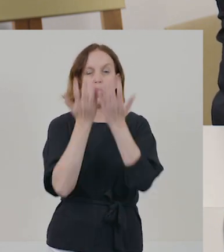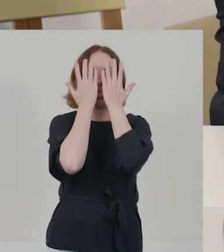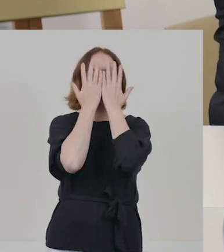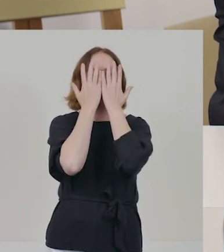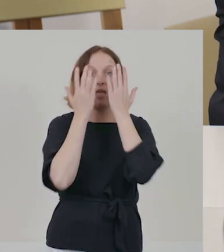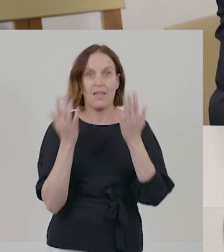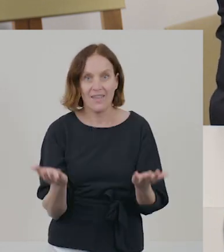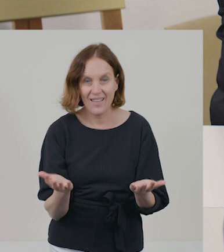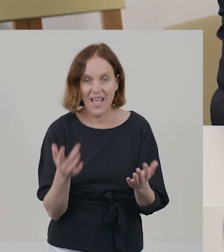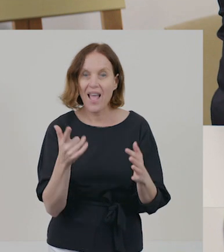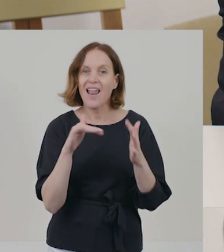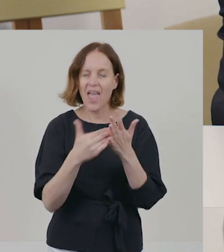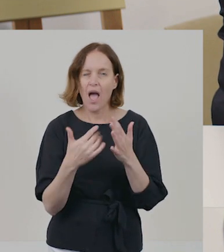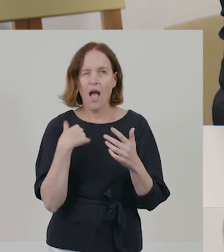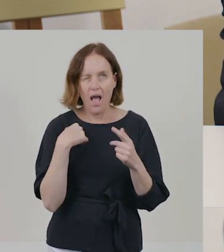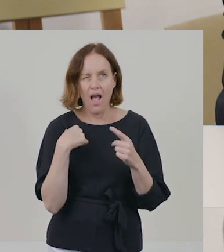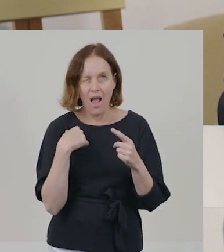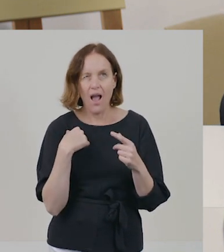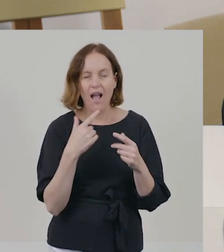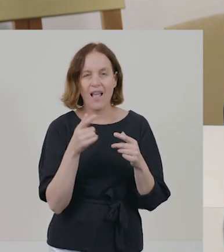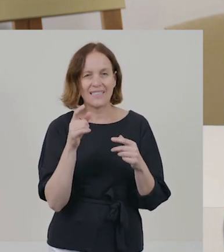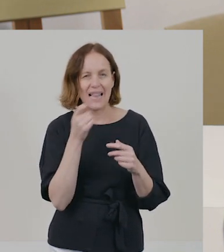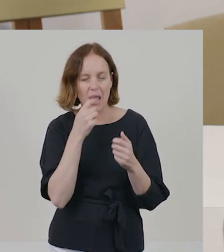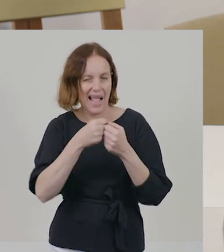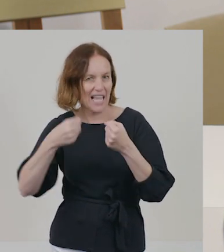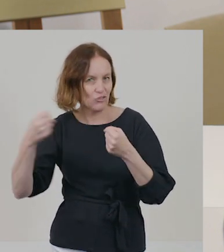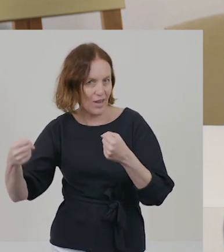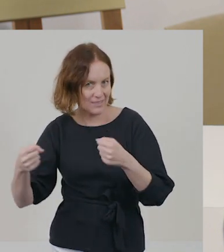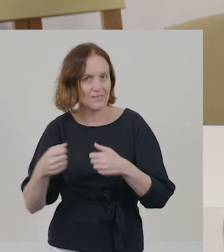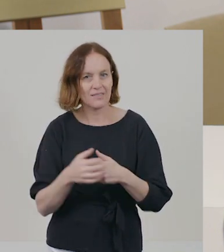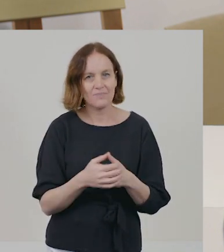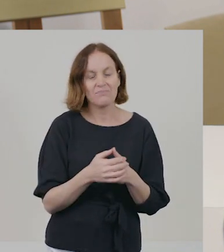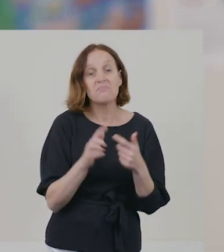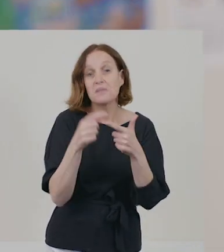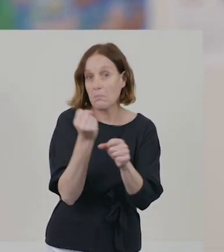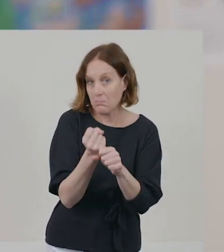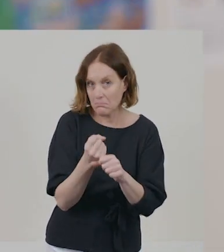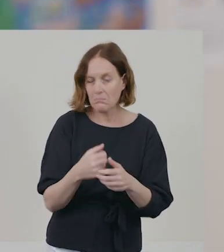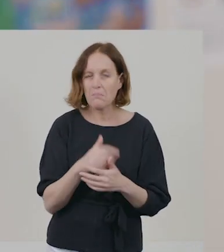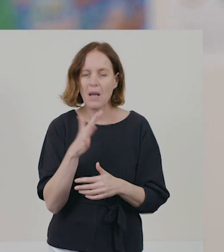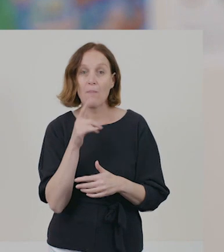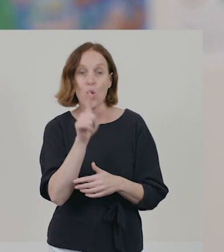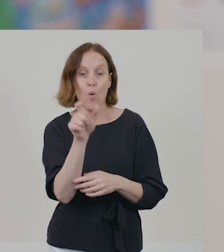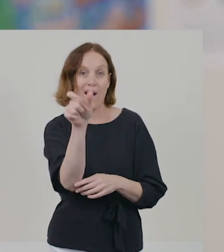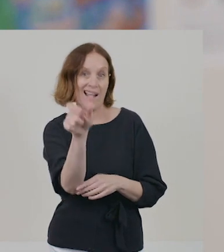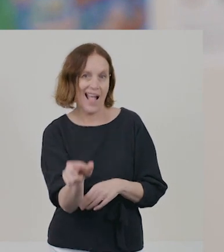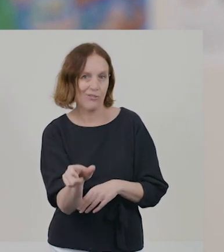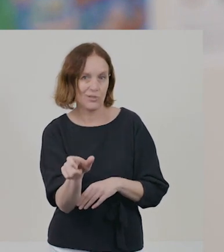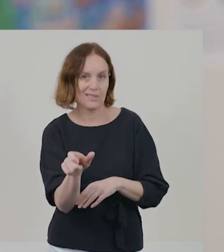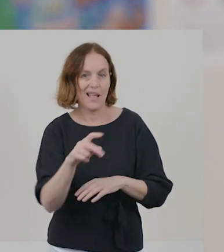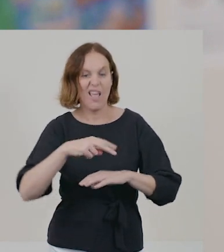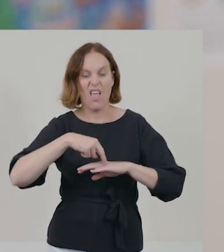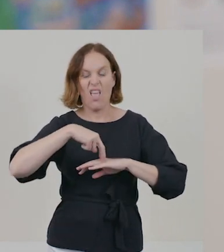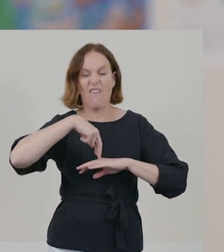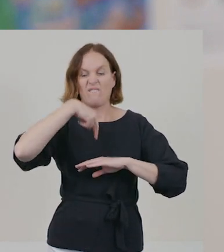face. Now that you have made that connection, add an element of exaggeration. For example, maybe your character